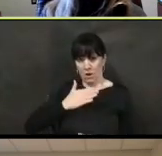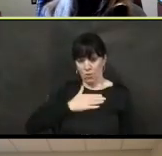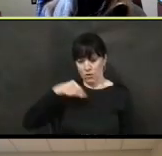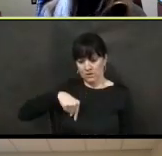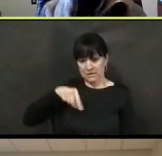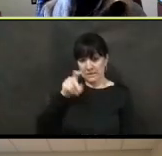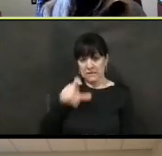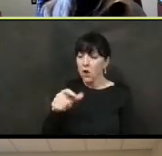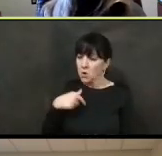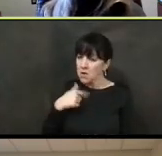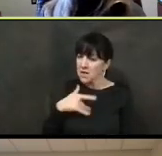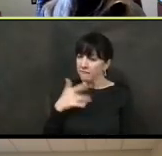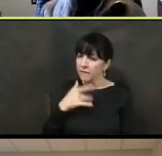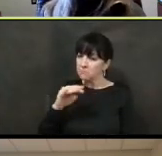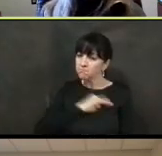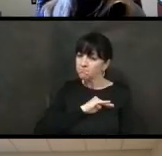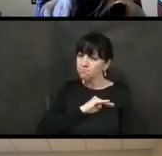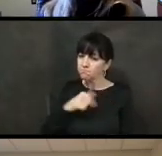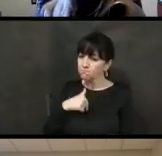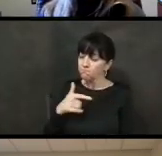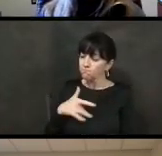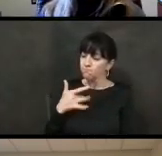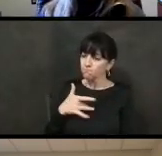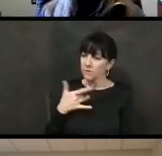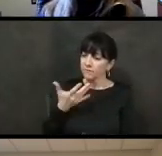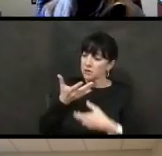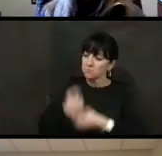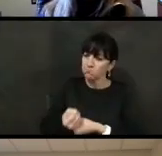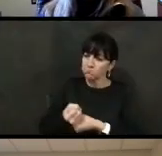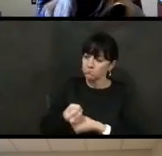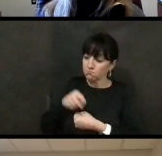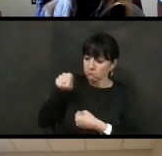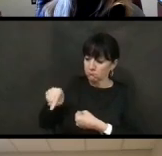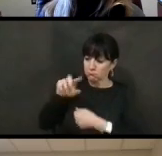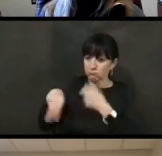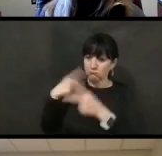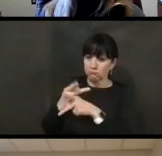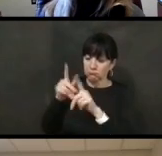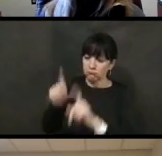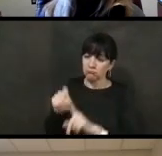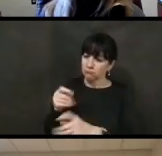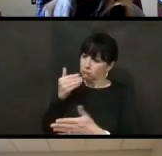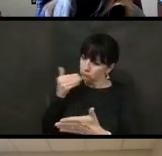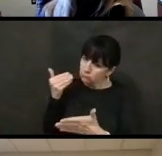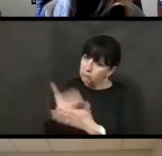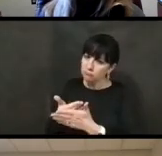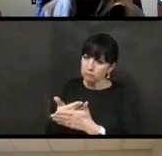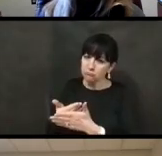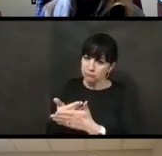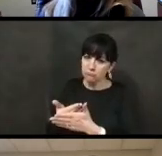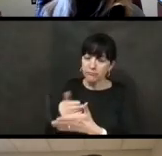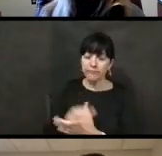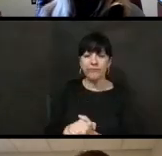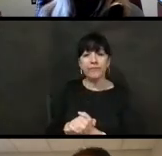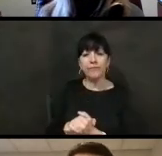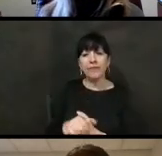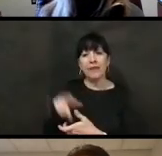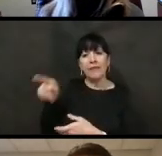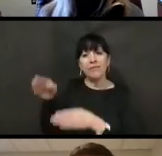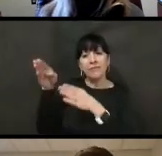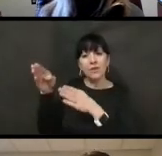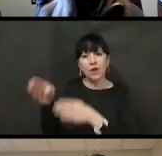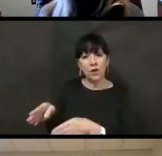Delaware. Thank you, Dr. Rattay. And a unique follow-up here from Owen Cameron in the live stream comments, who says, I am moving